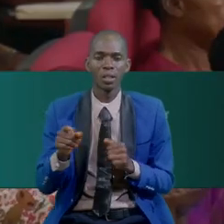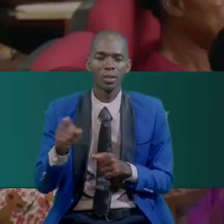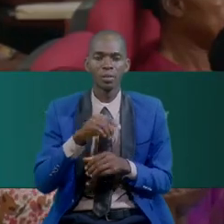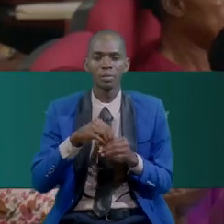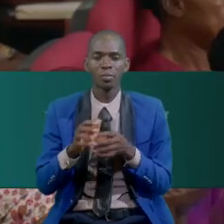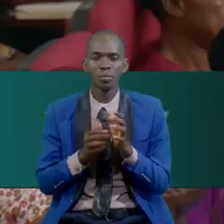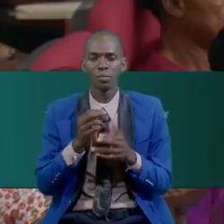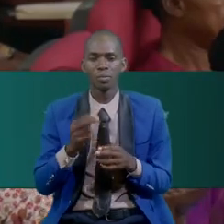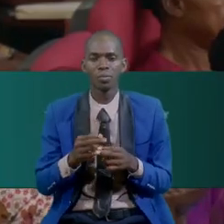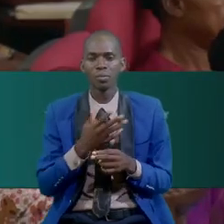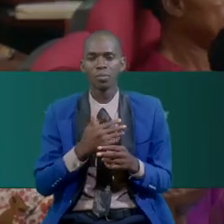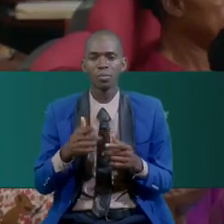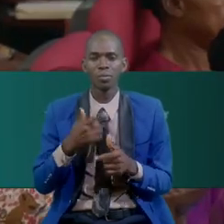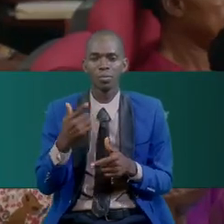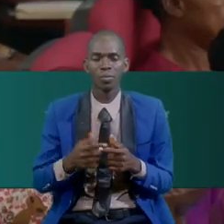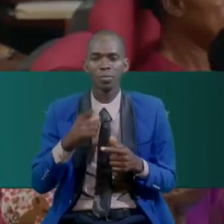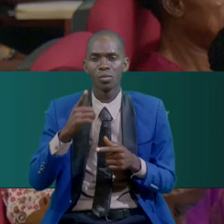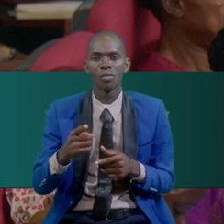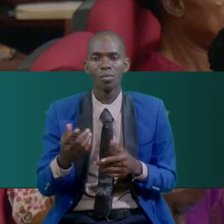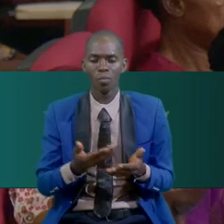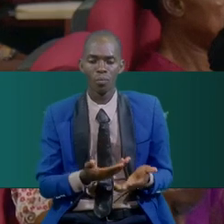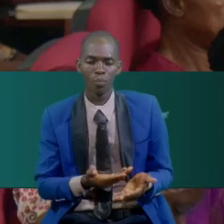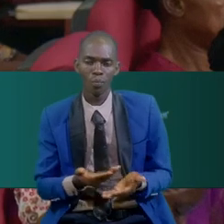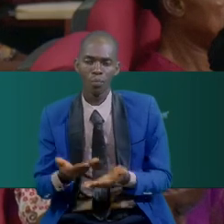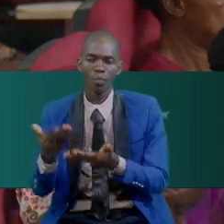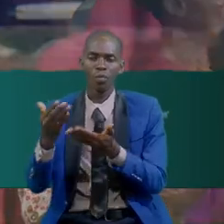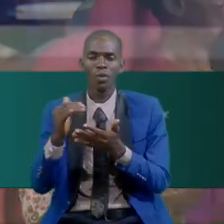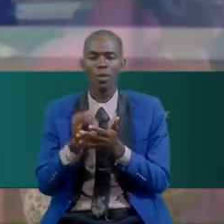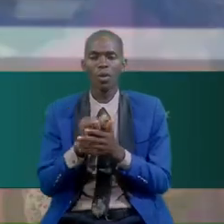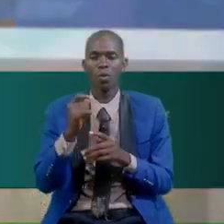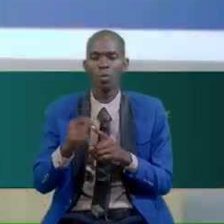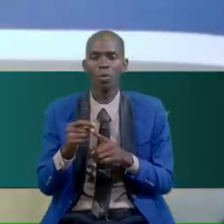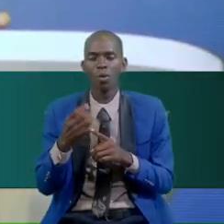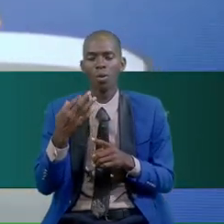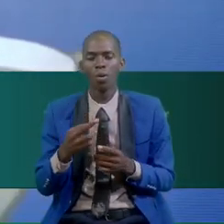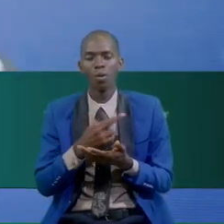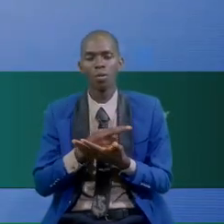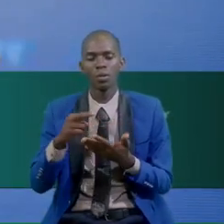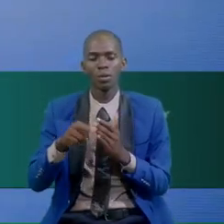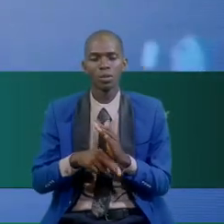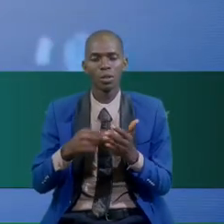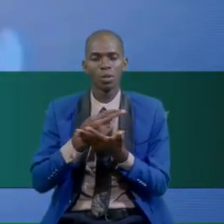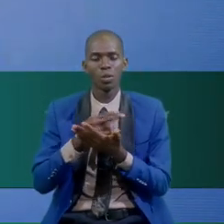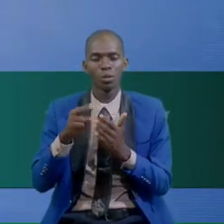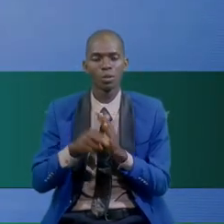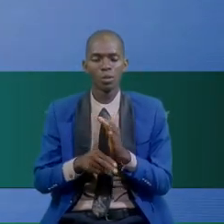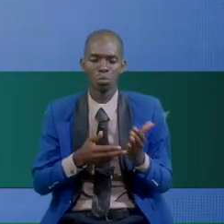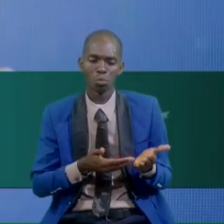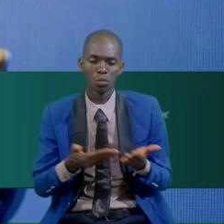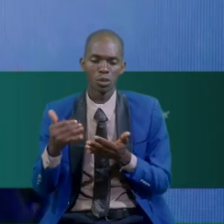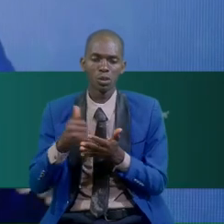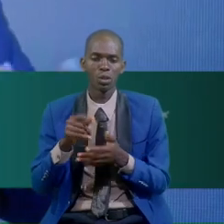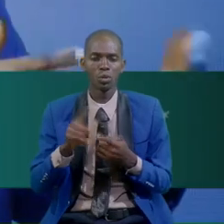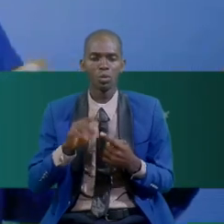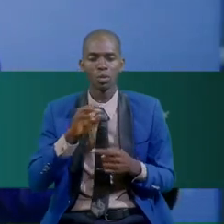then you carry that word of righteousness and holiness, you carry it to your congregation, to your